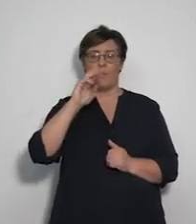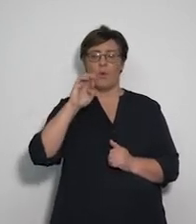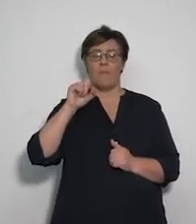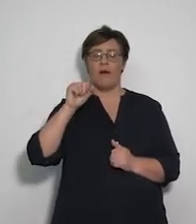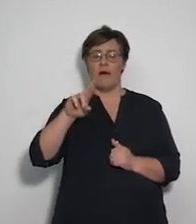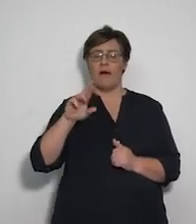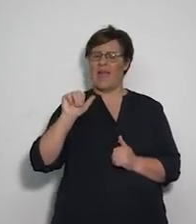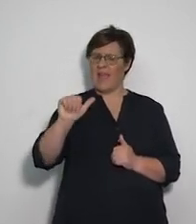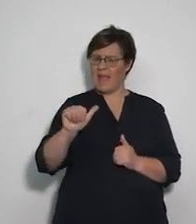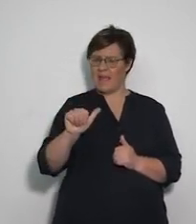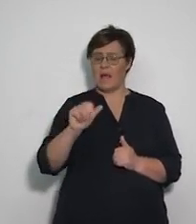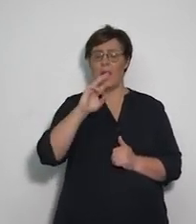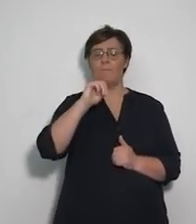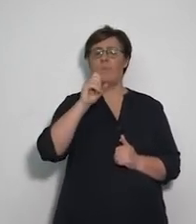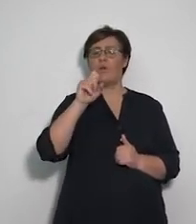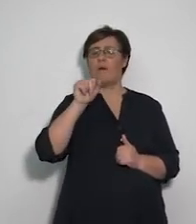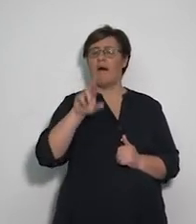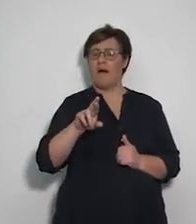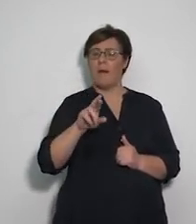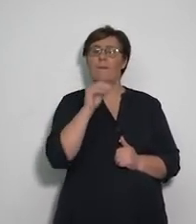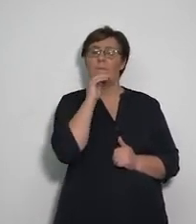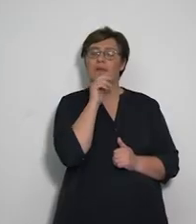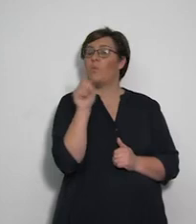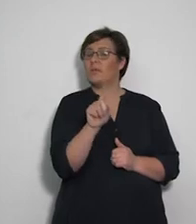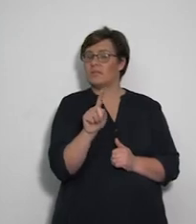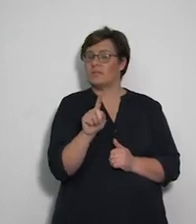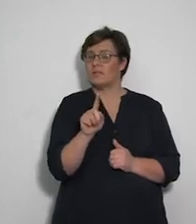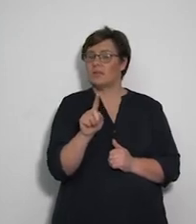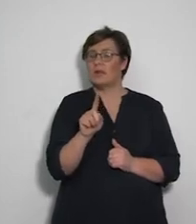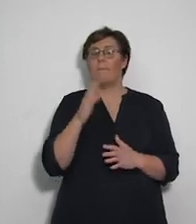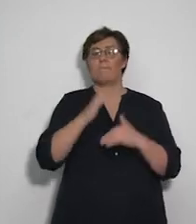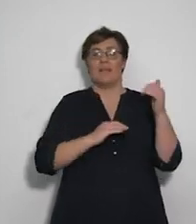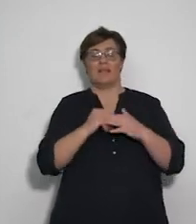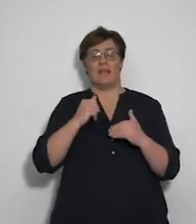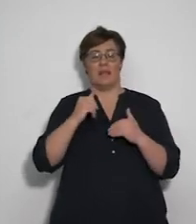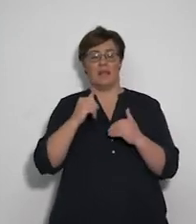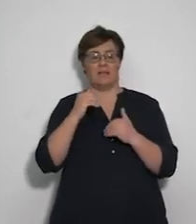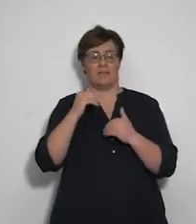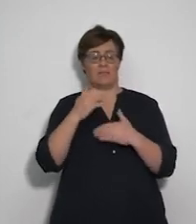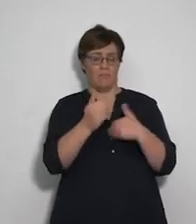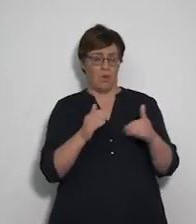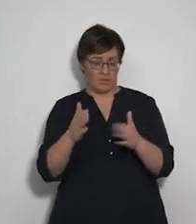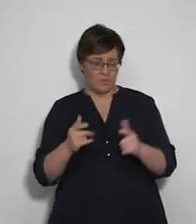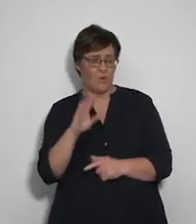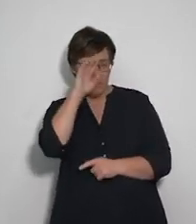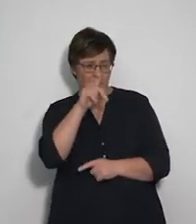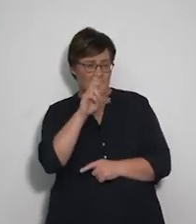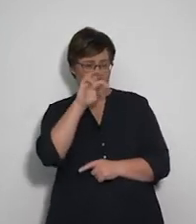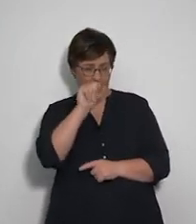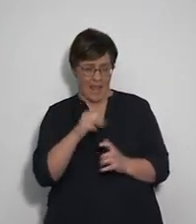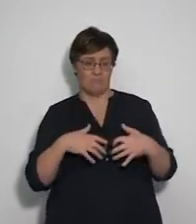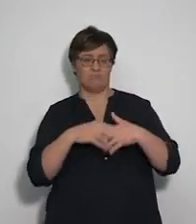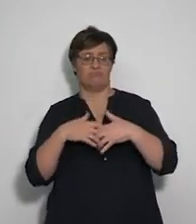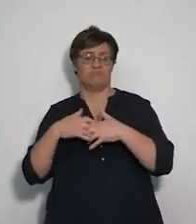A. Now guys, the term monomer is another word for the concept of building blocks. Now remember that DNA is made up of building